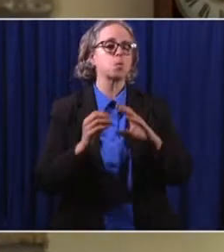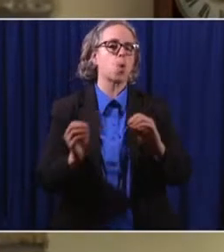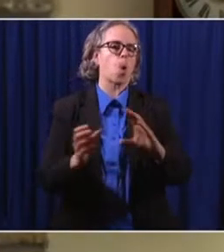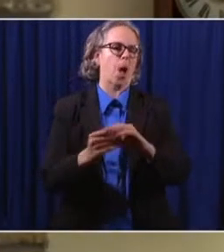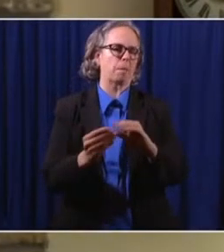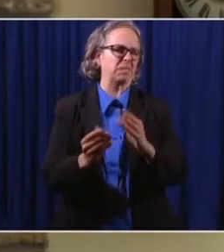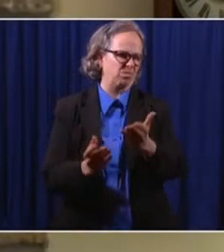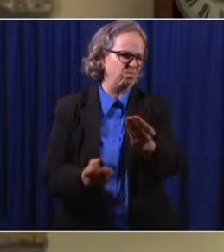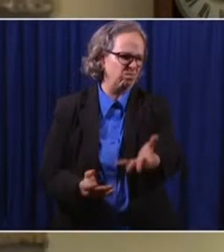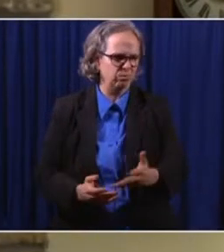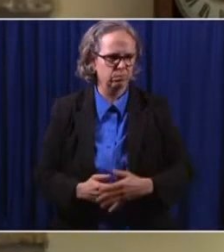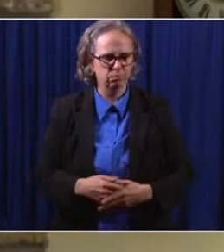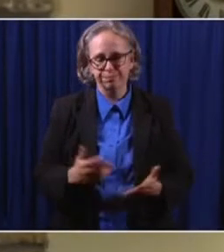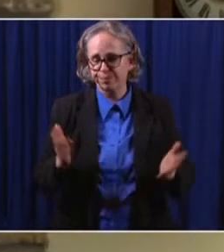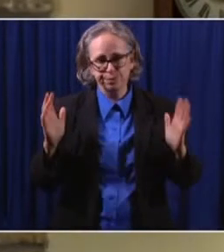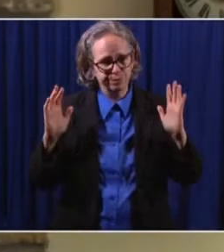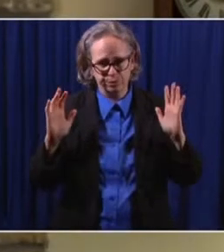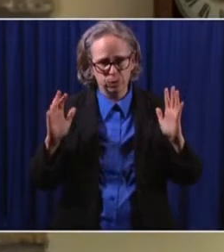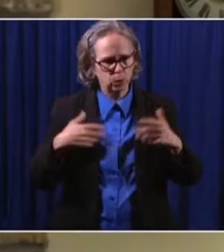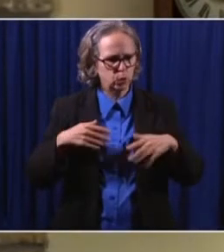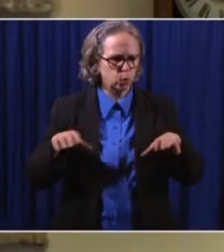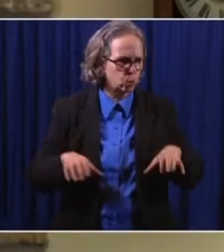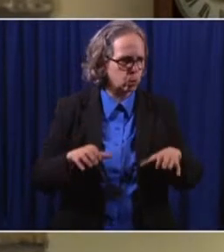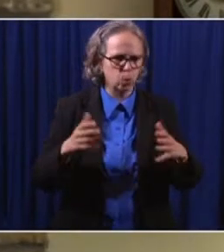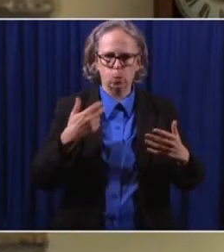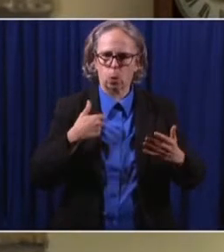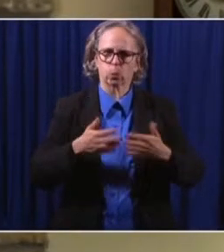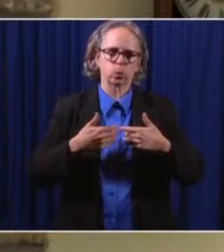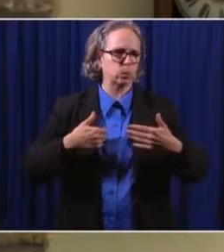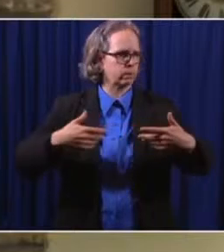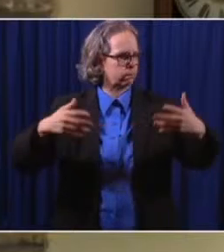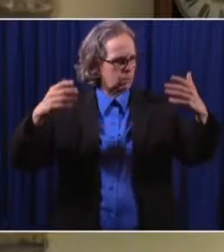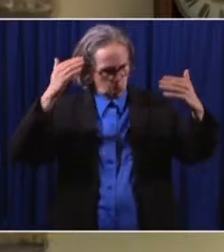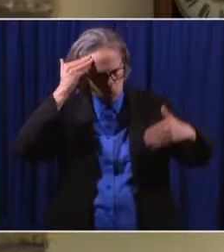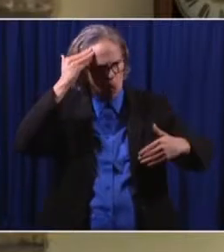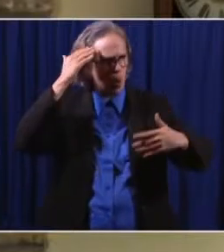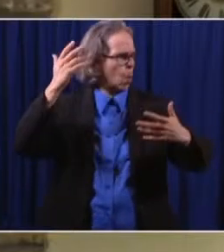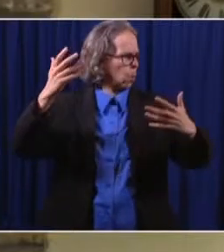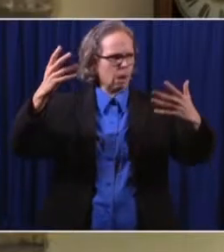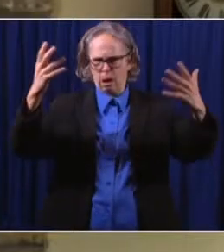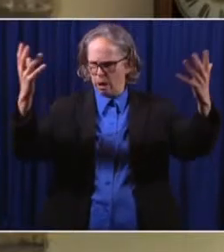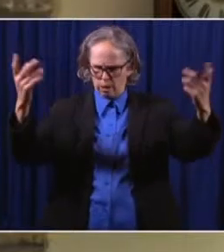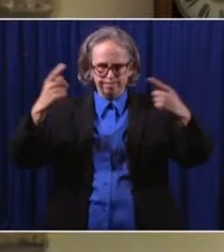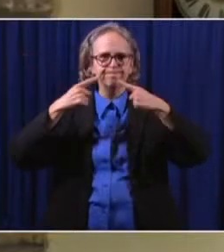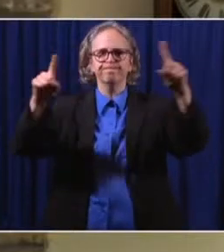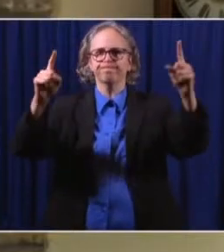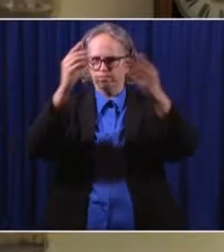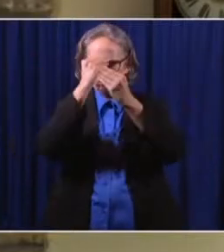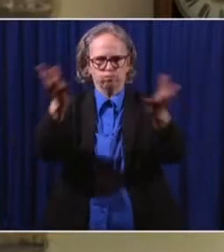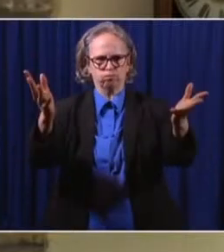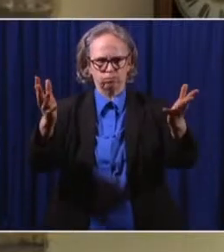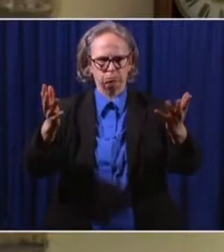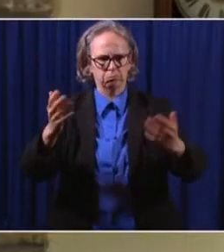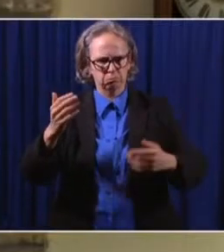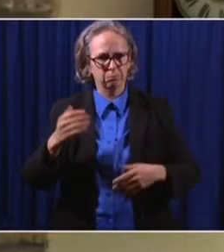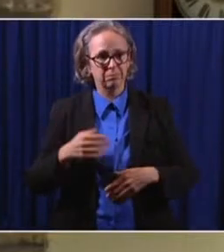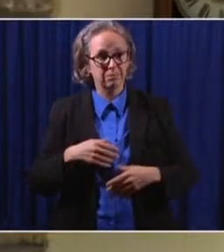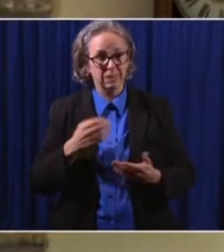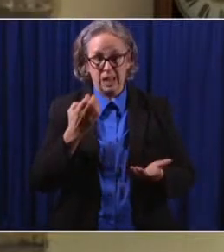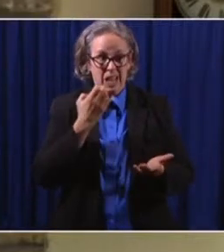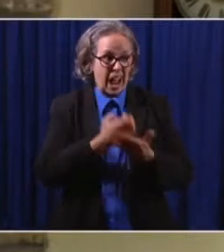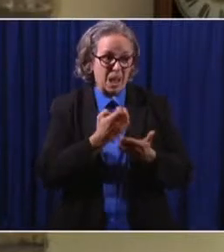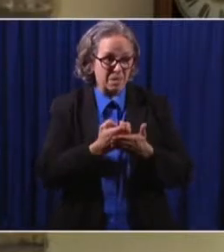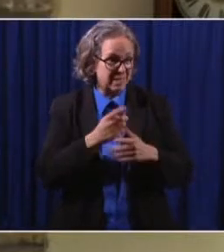what we know will make a difference. We know that this economy cannot move forward, that people cannot